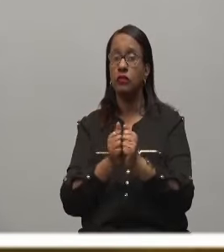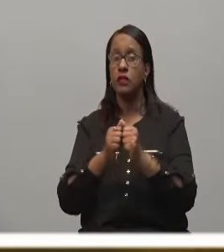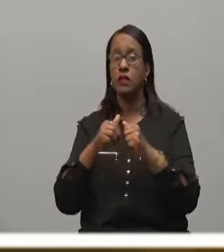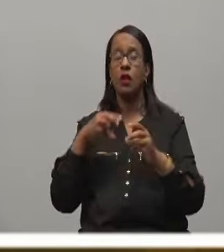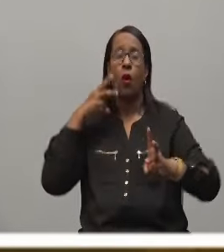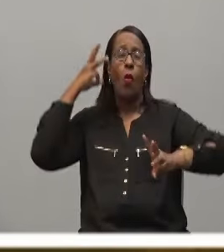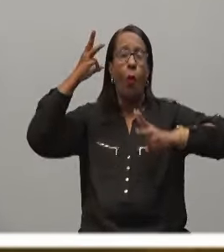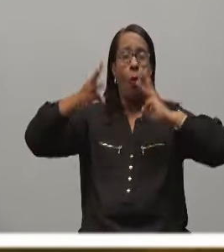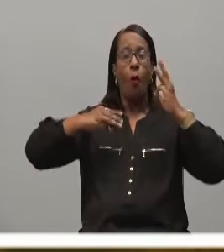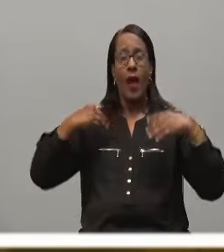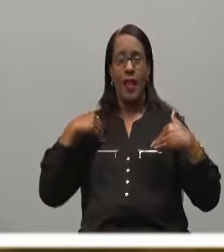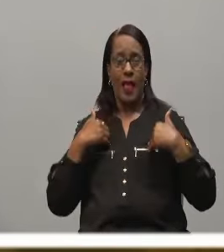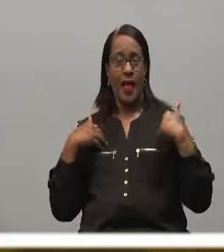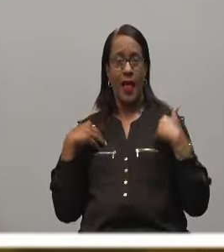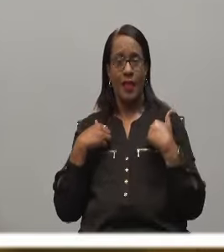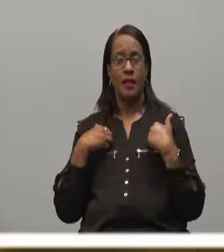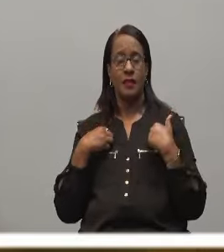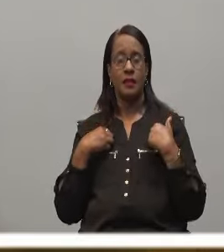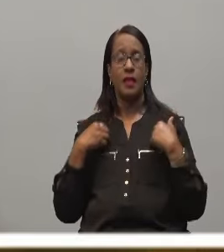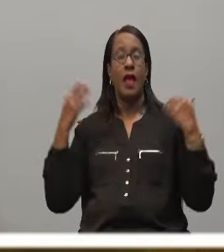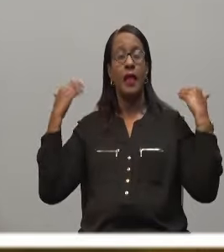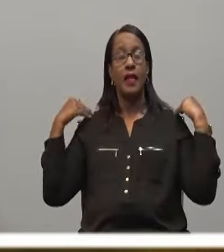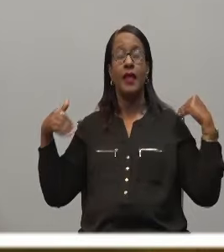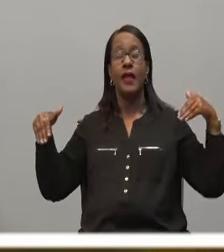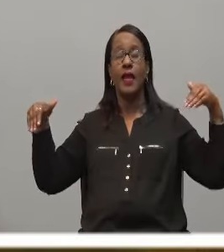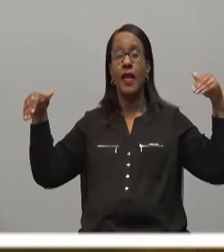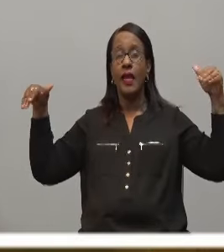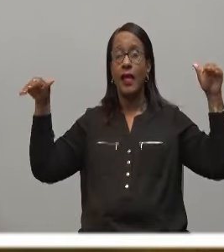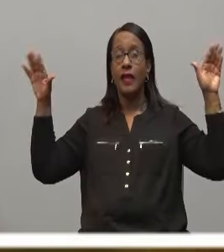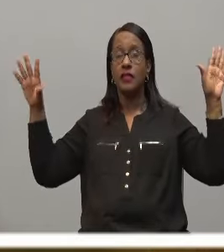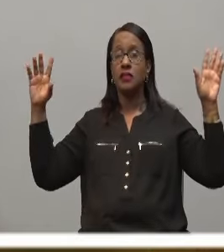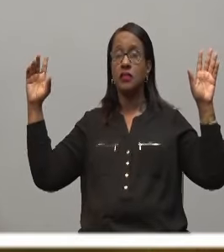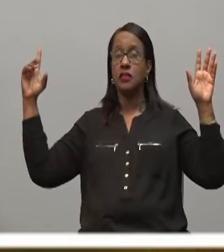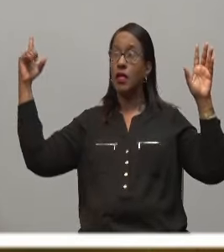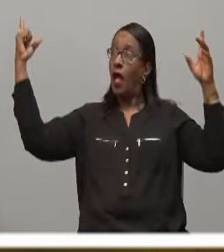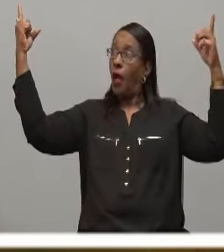He was with the wild beasts and?